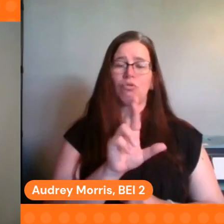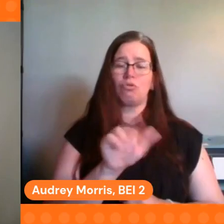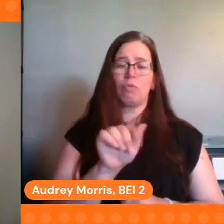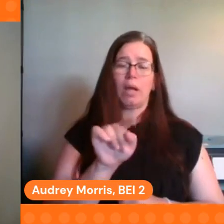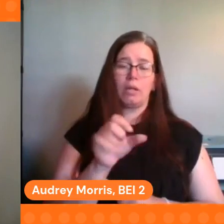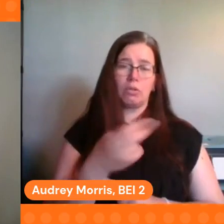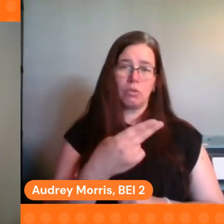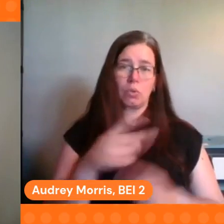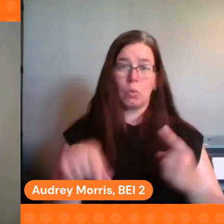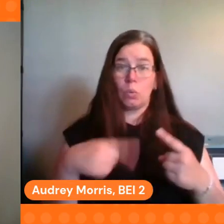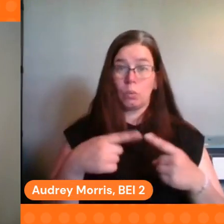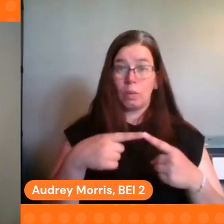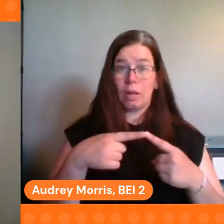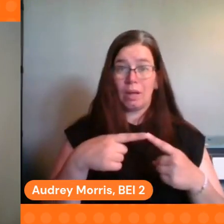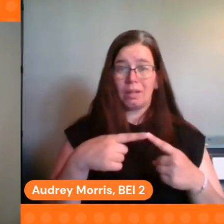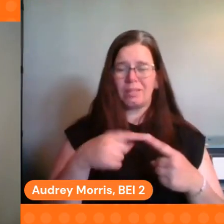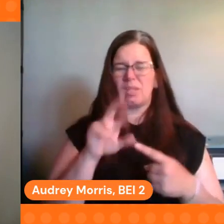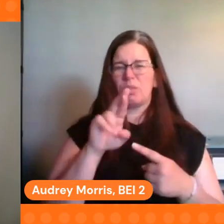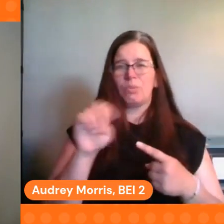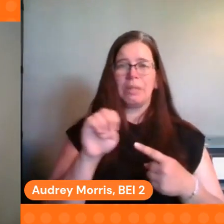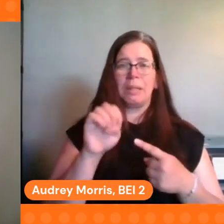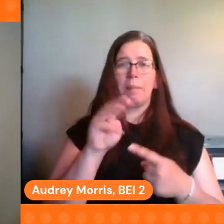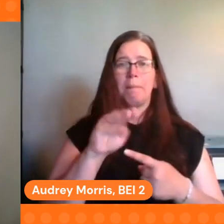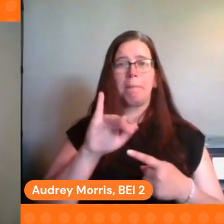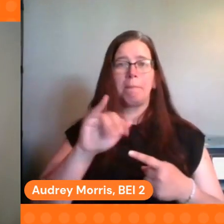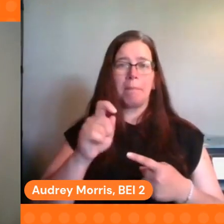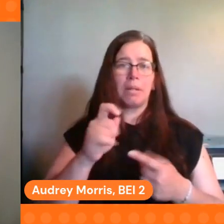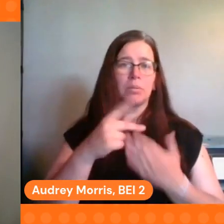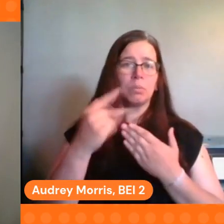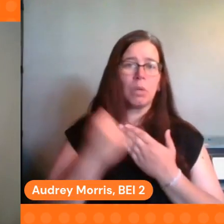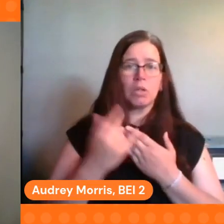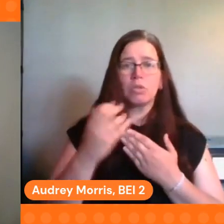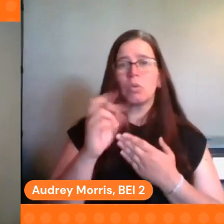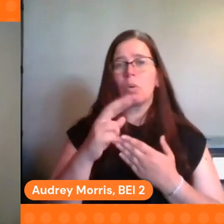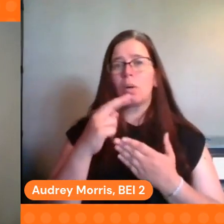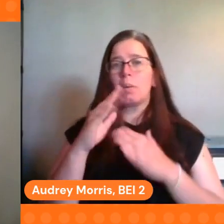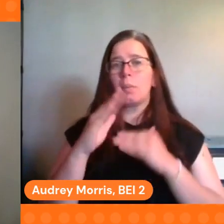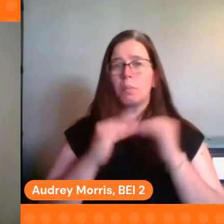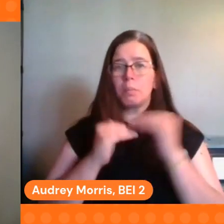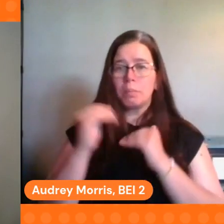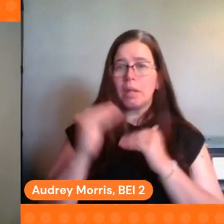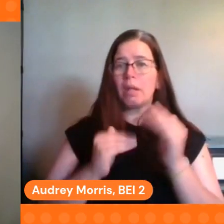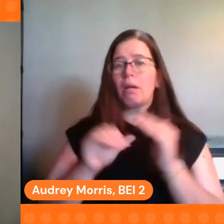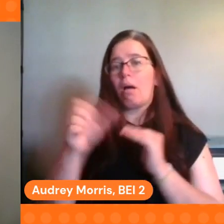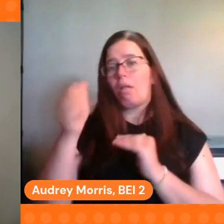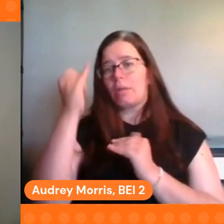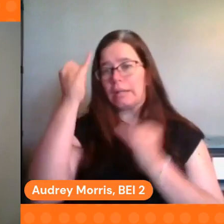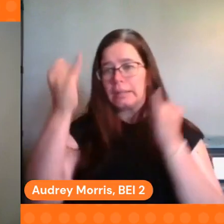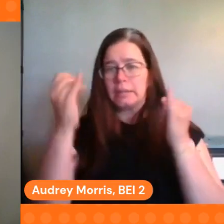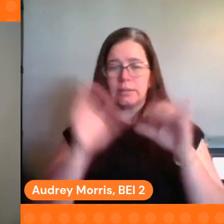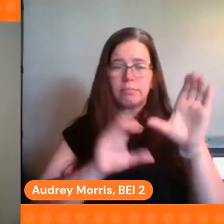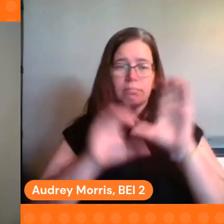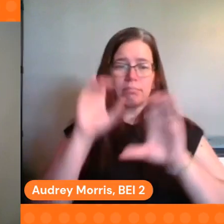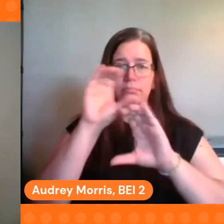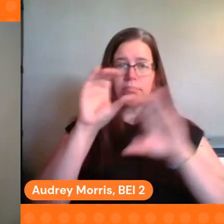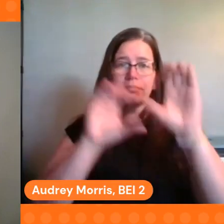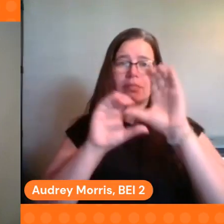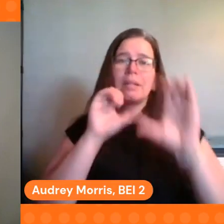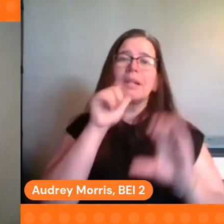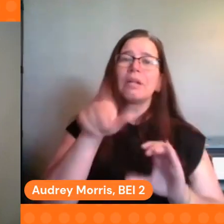like remixing a project or do like pair programming or build on each other ideas, they are not just learning about